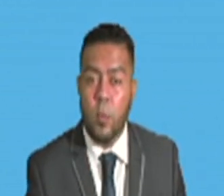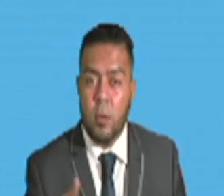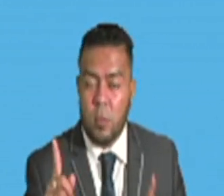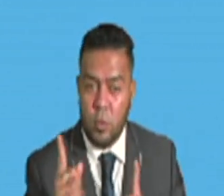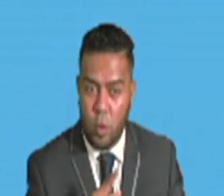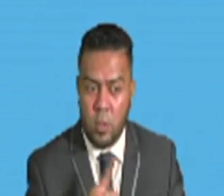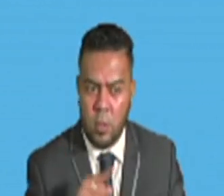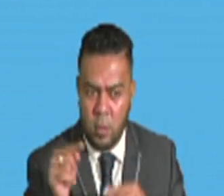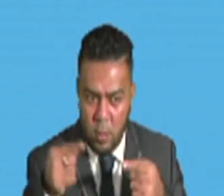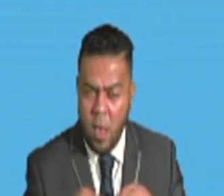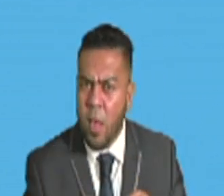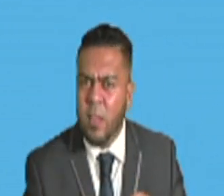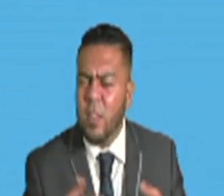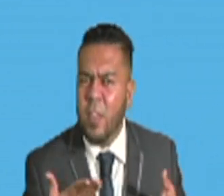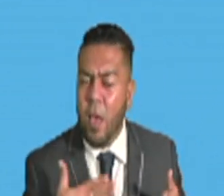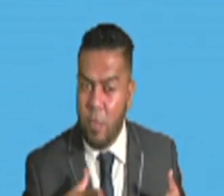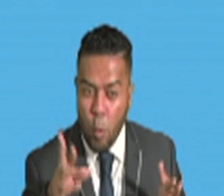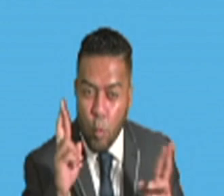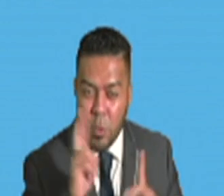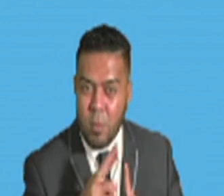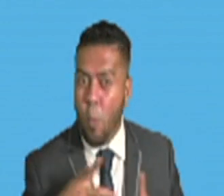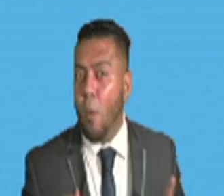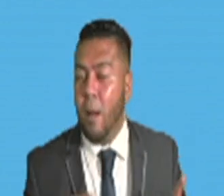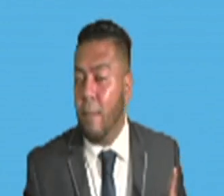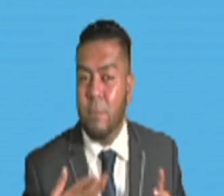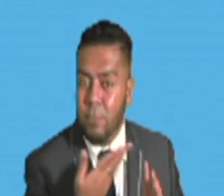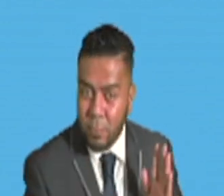this. The reason, Mr. Speaker, sir, is that